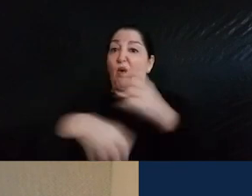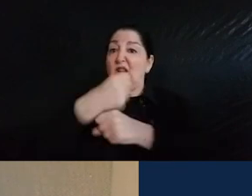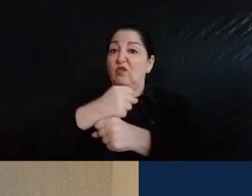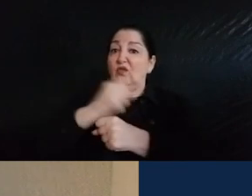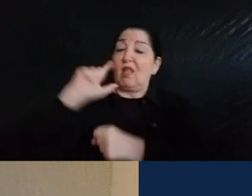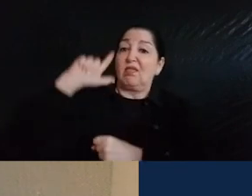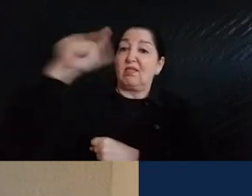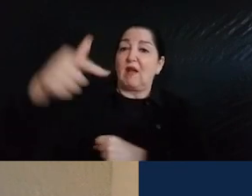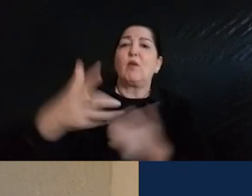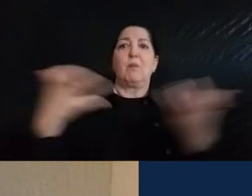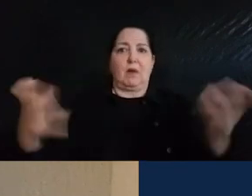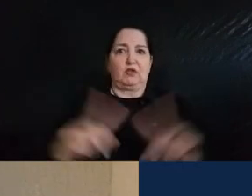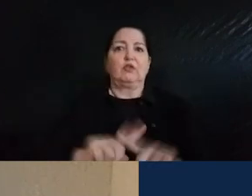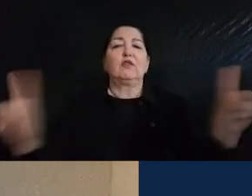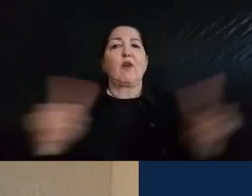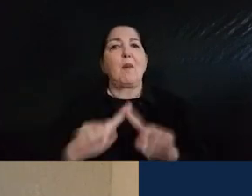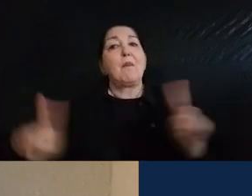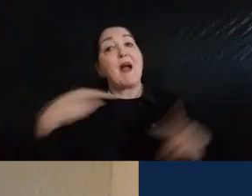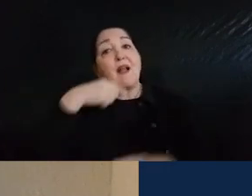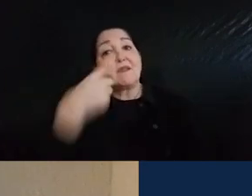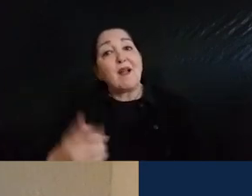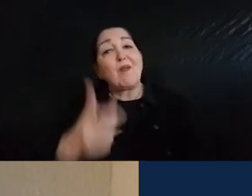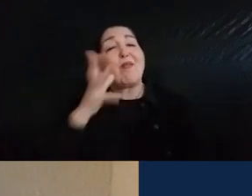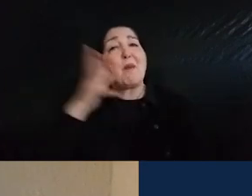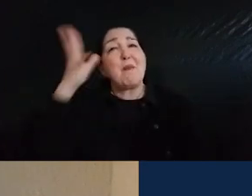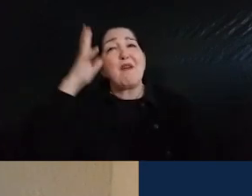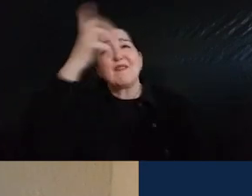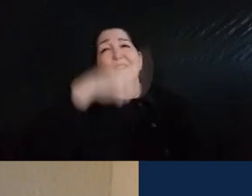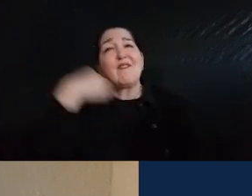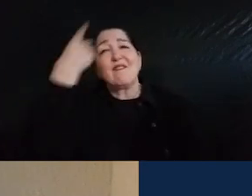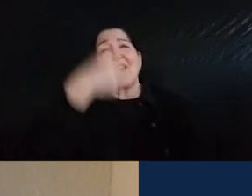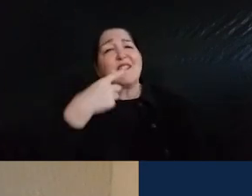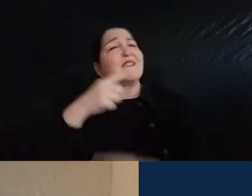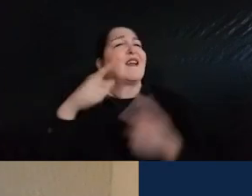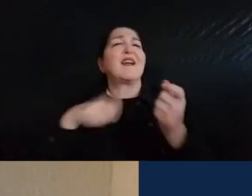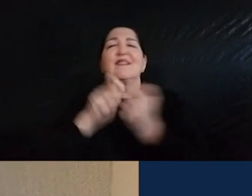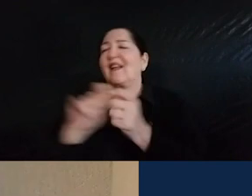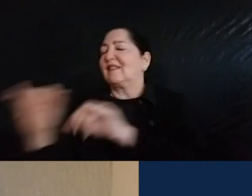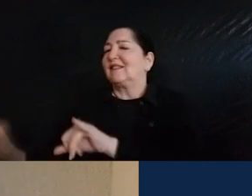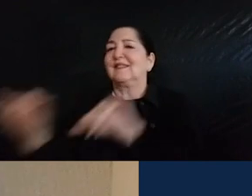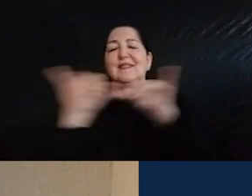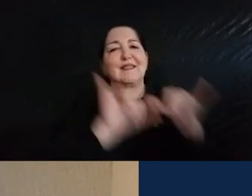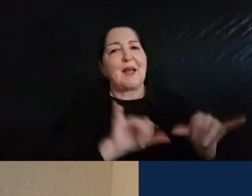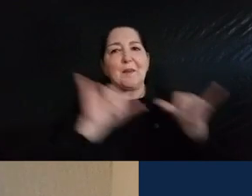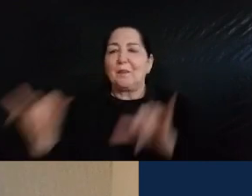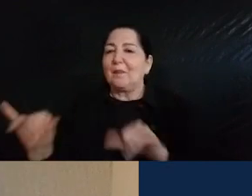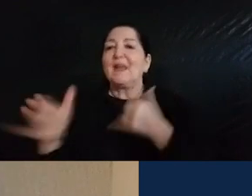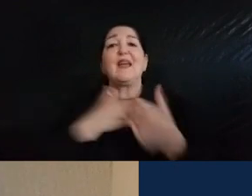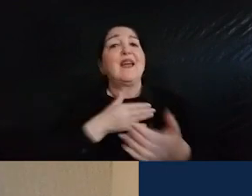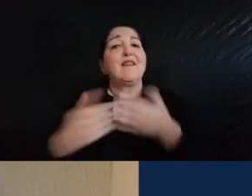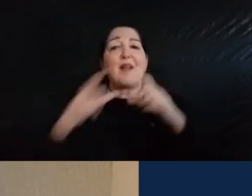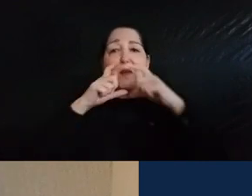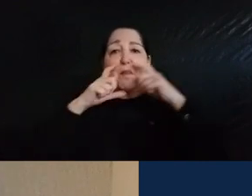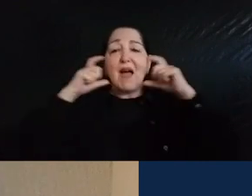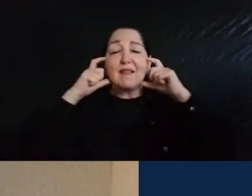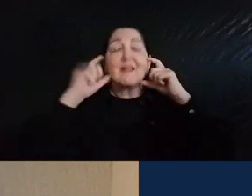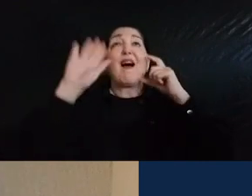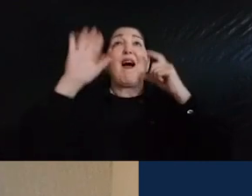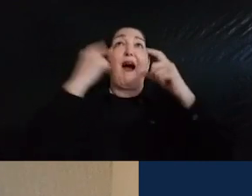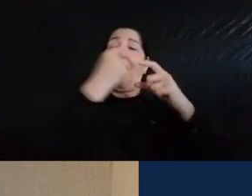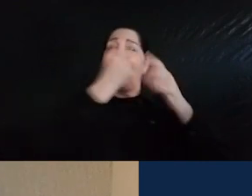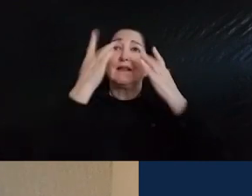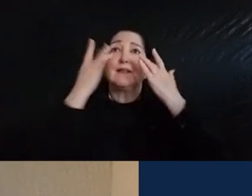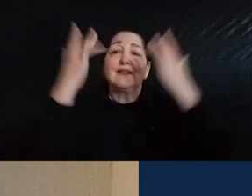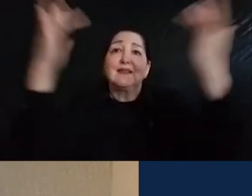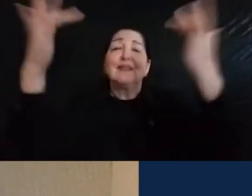later, but I can tell you the looks on the parents' faces out there are exactly the same, even behind the